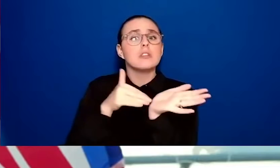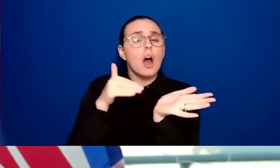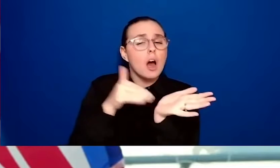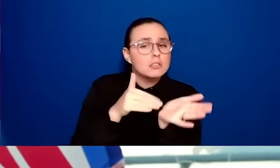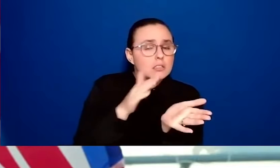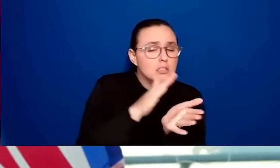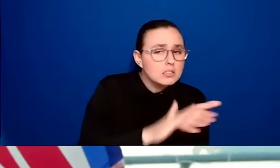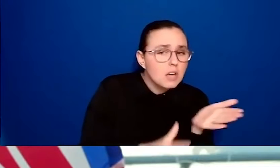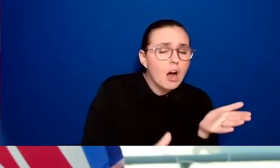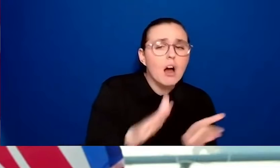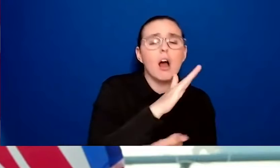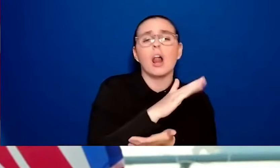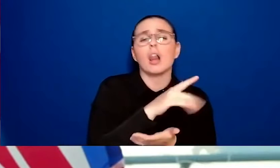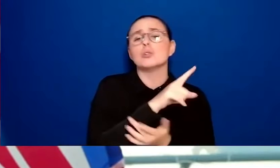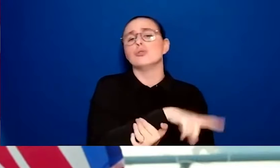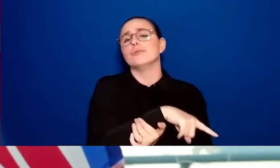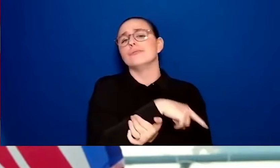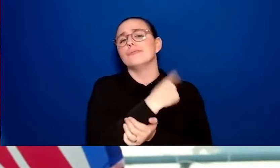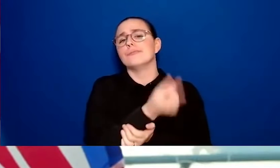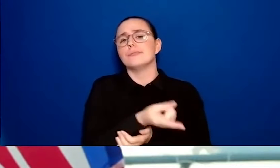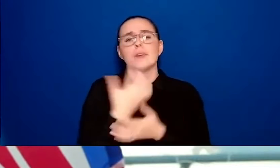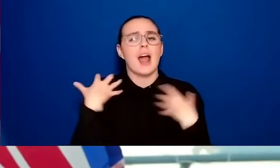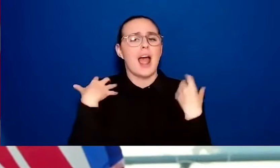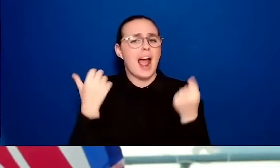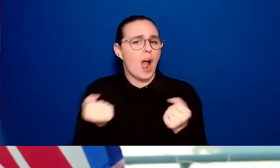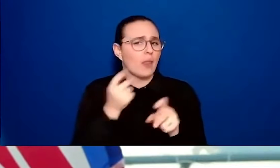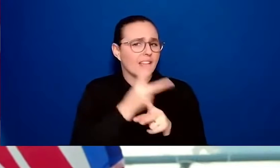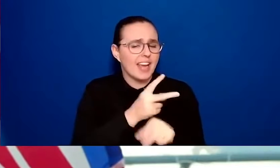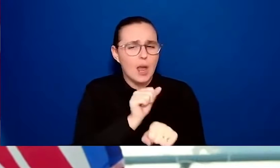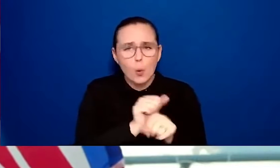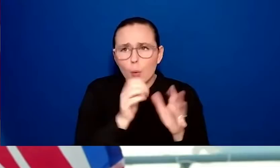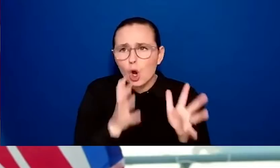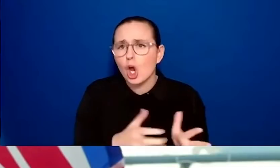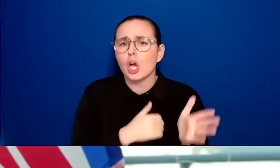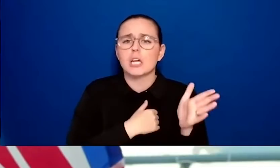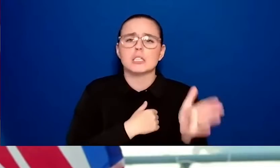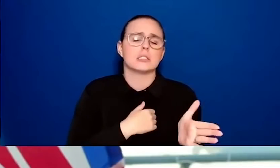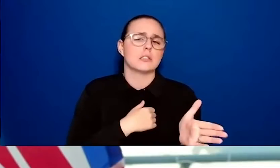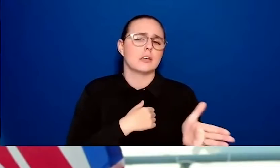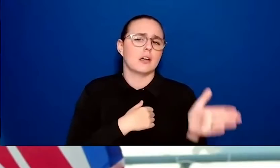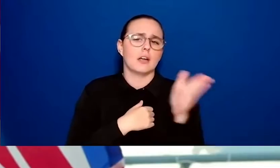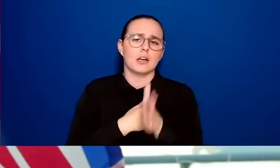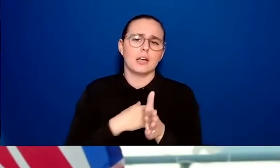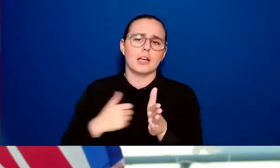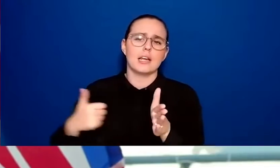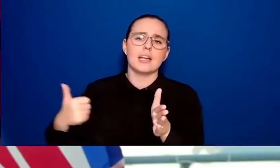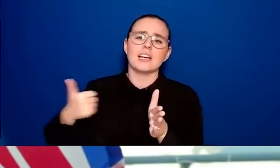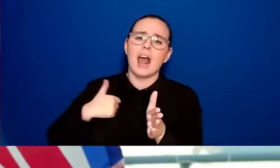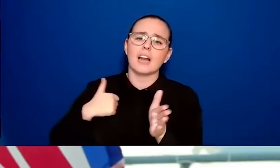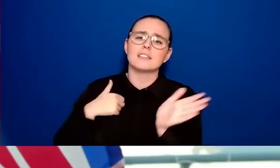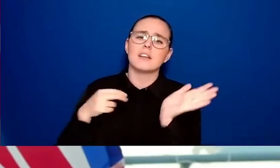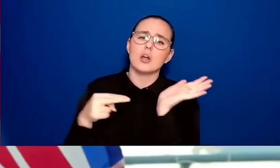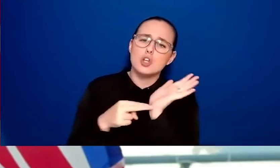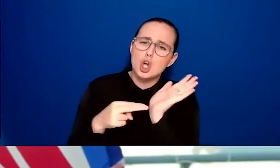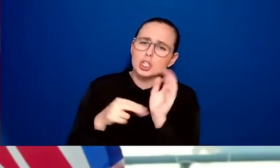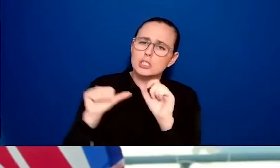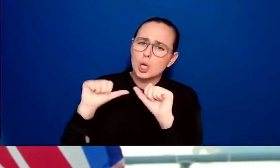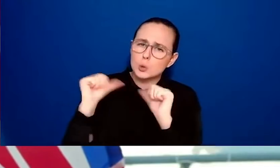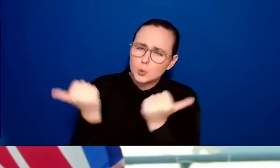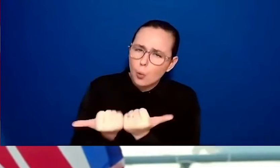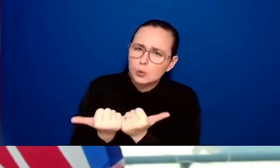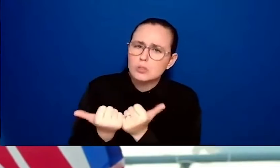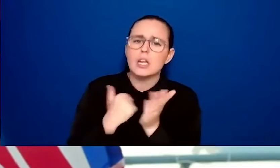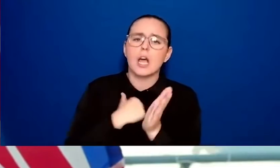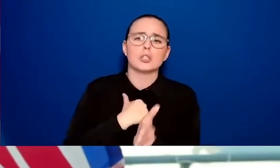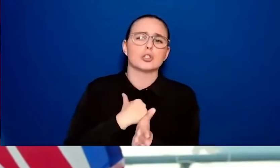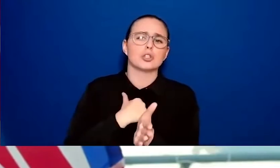And the Canadian Medical Association, the Canadian Nurses Association, and other organizations here in BC have also come